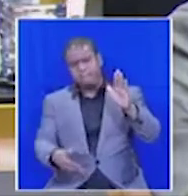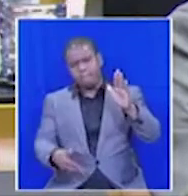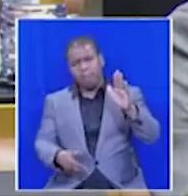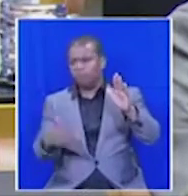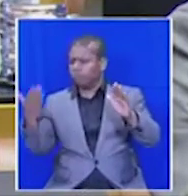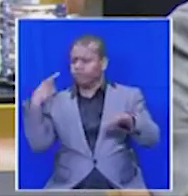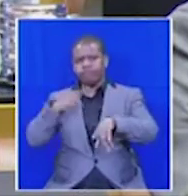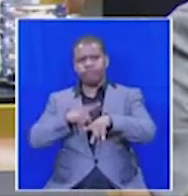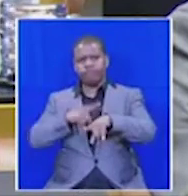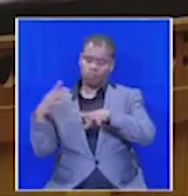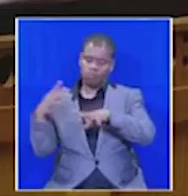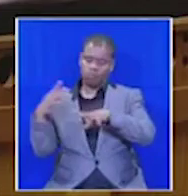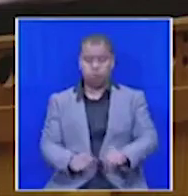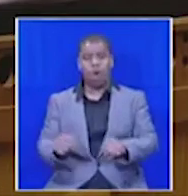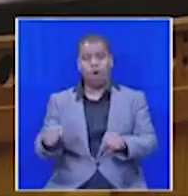office. How's that for a good story?